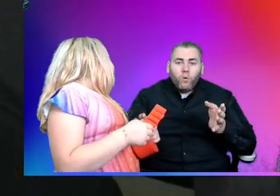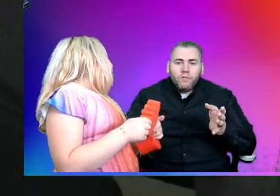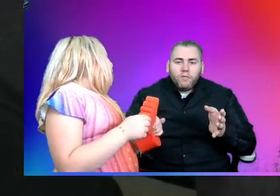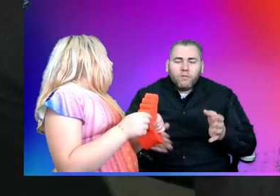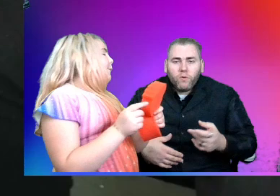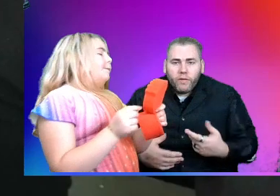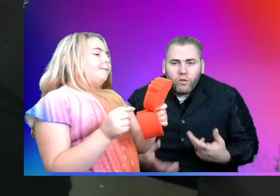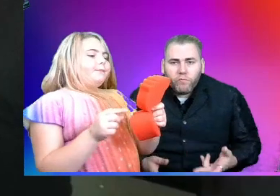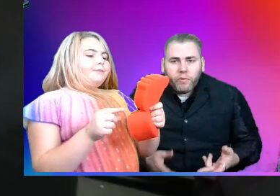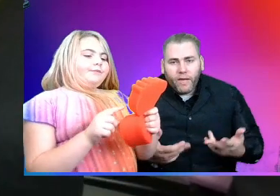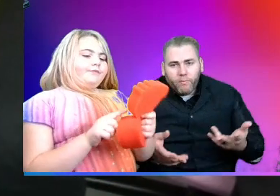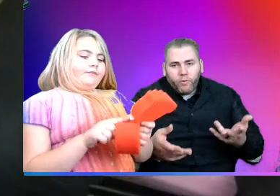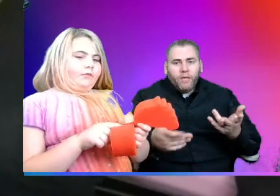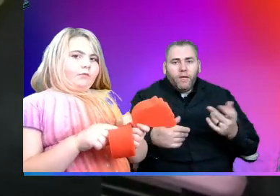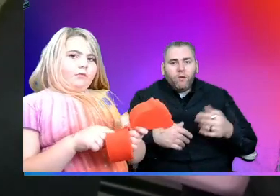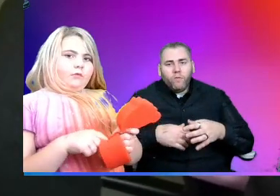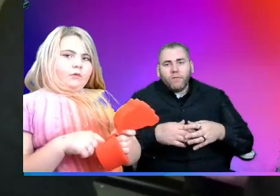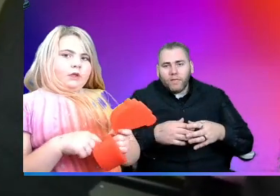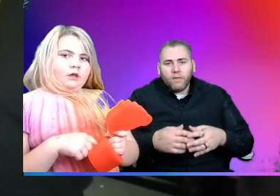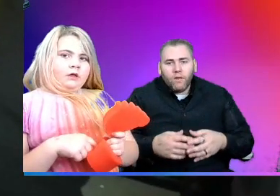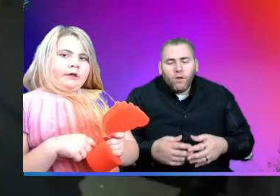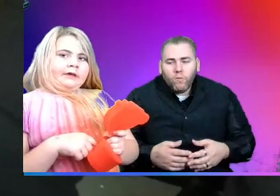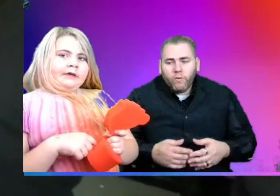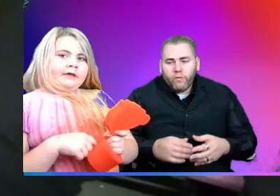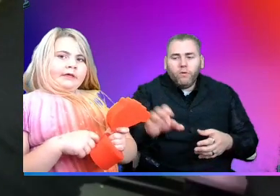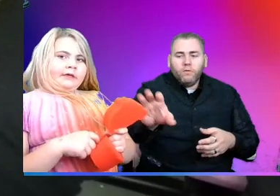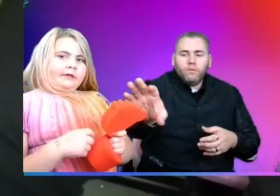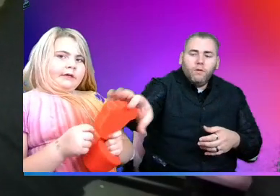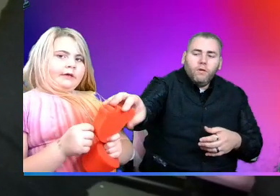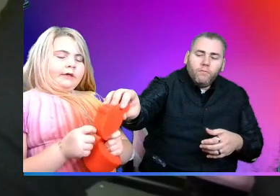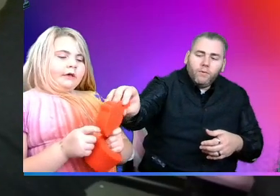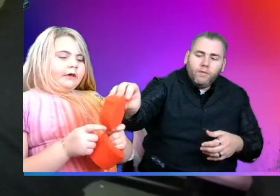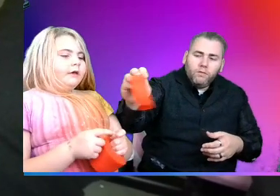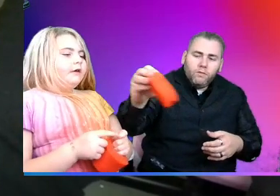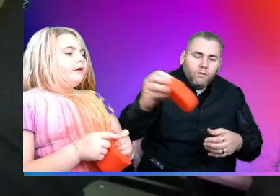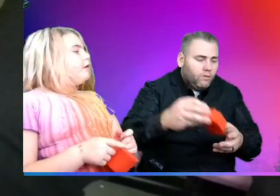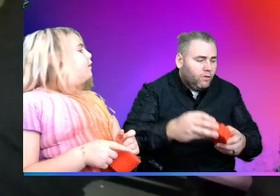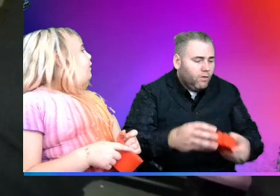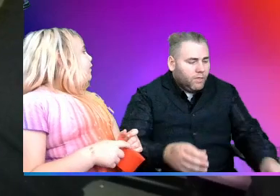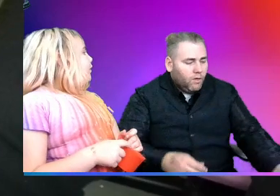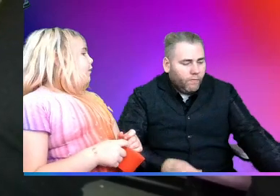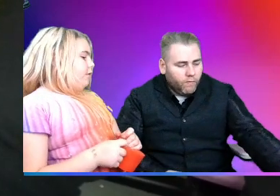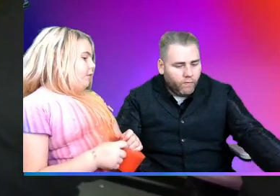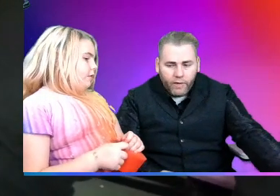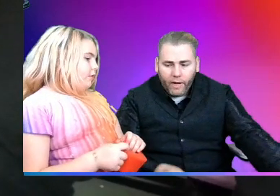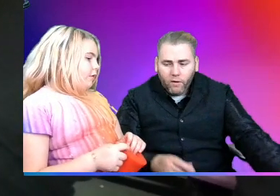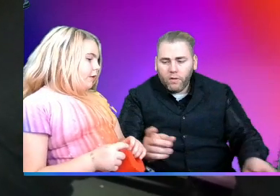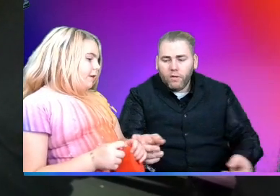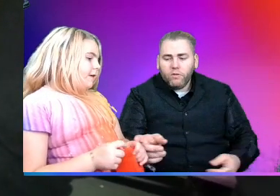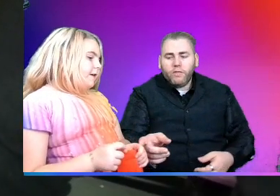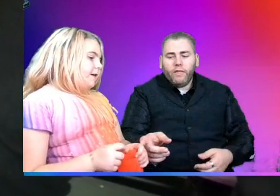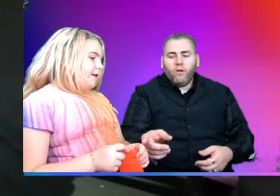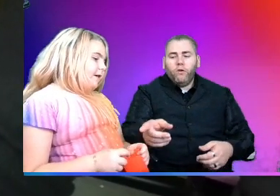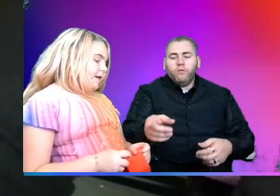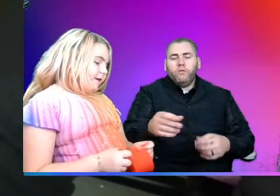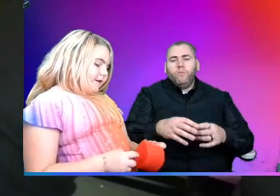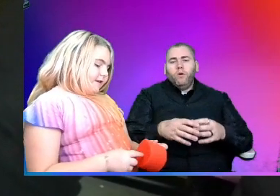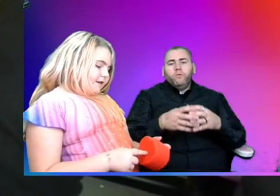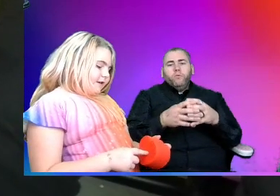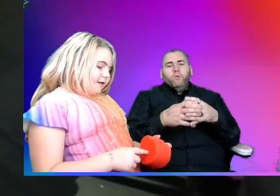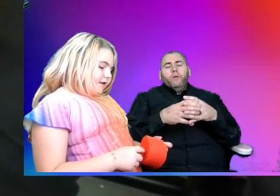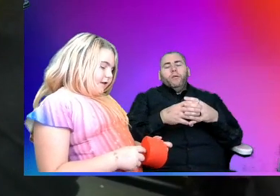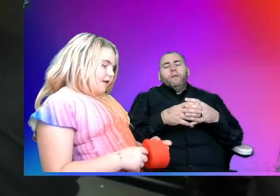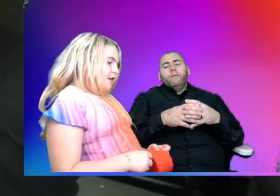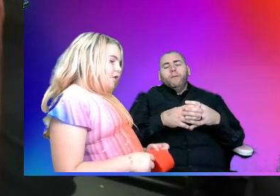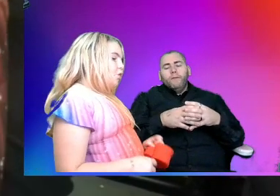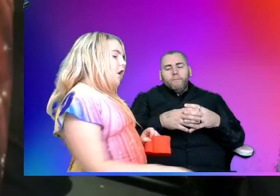Copeland Coins. So I do plan on putting together a routine with those. But these are going to stay over here for right now. She's got the heart. Show them the hearts